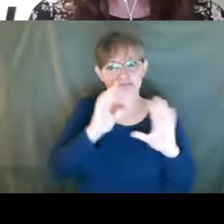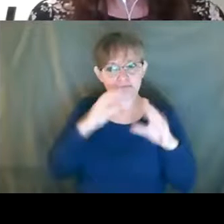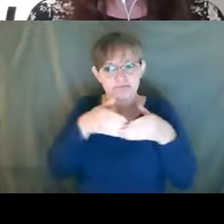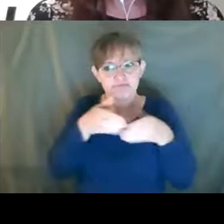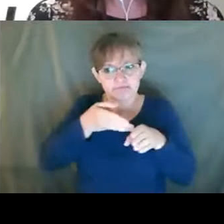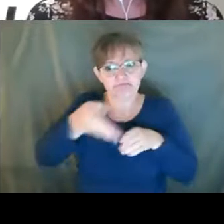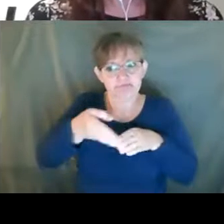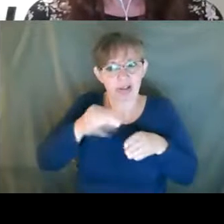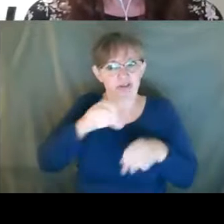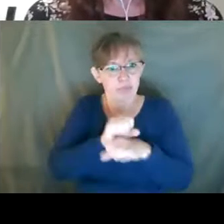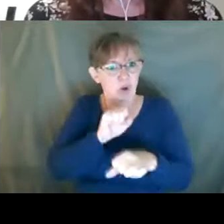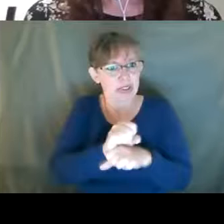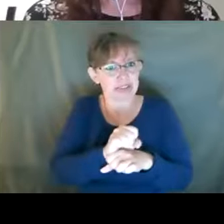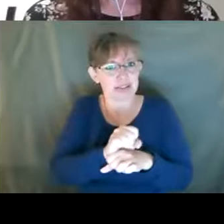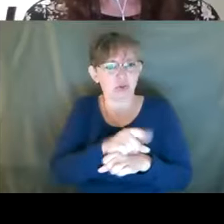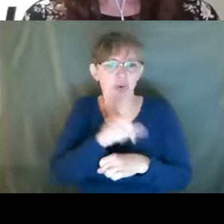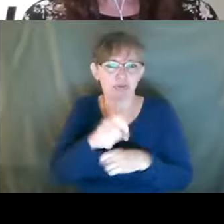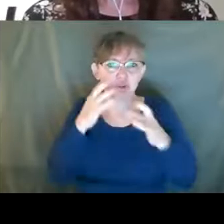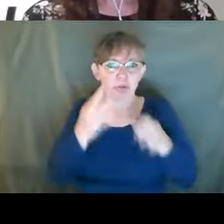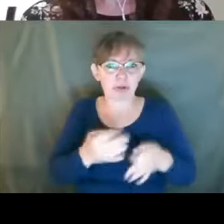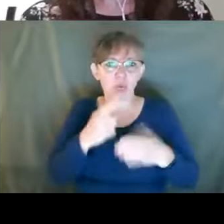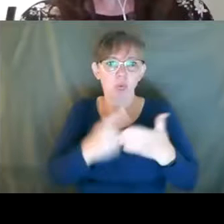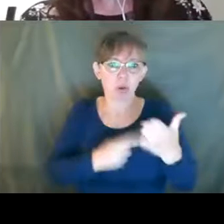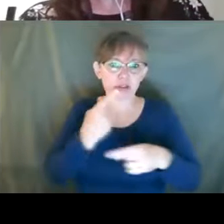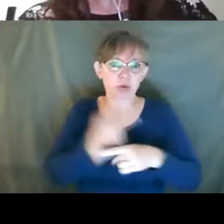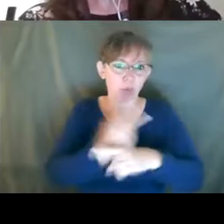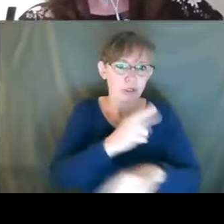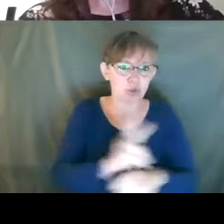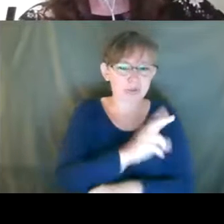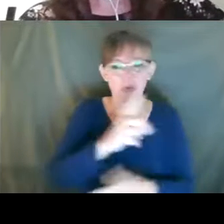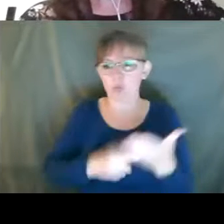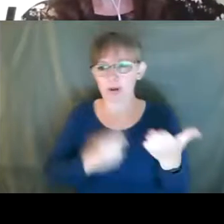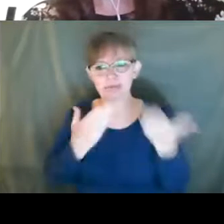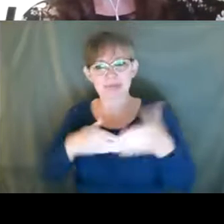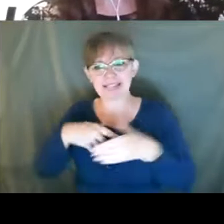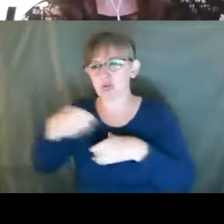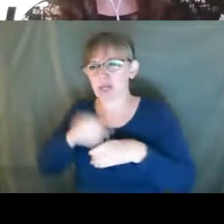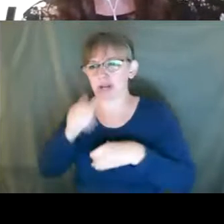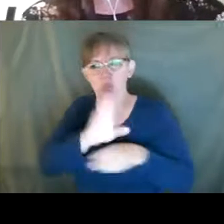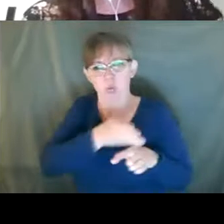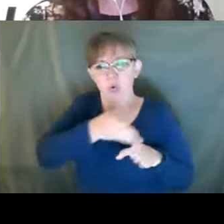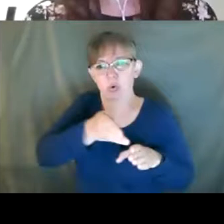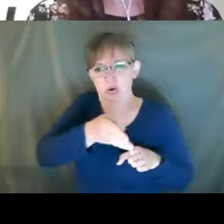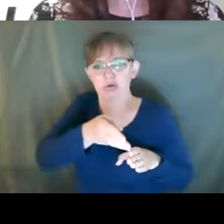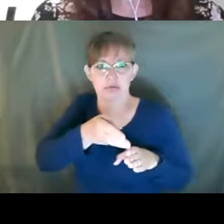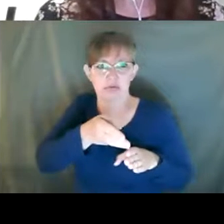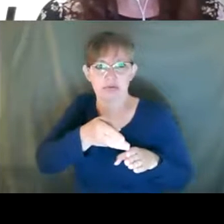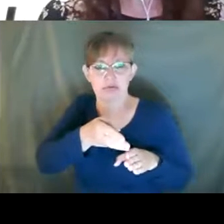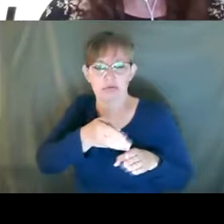what's appropriate to use for a screening tool and what isn't for your particular profession.